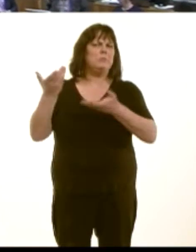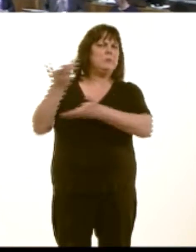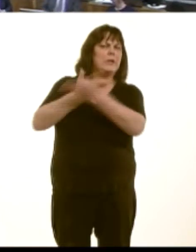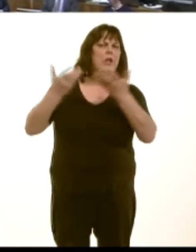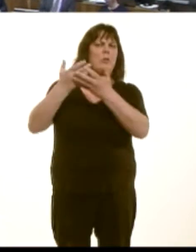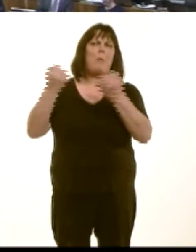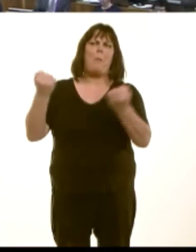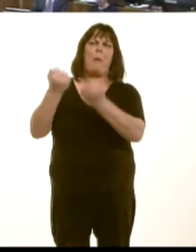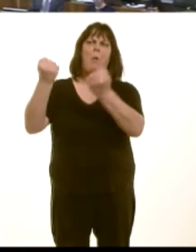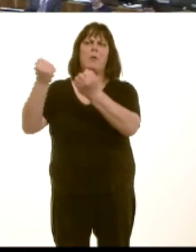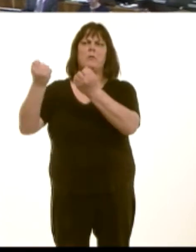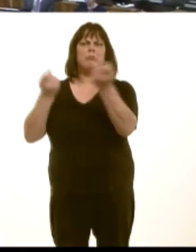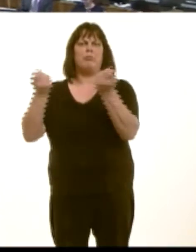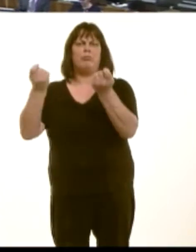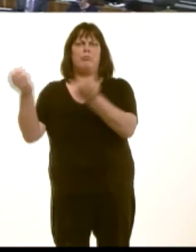to Wales?